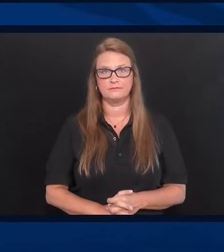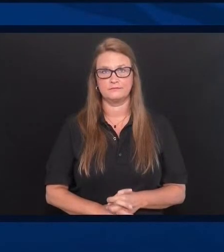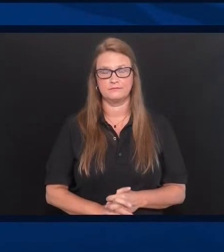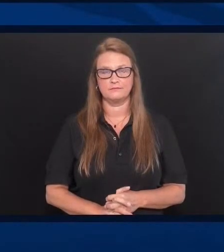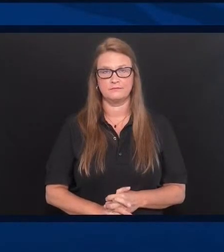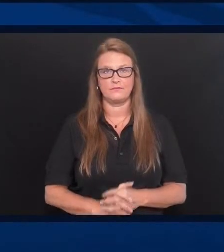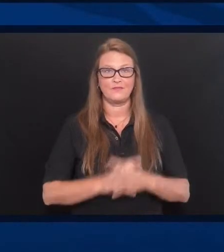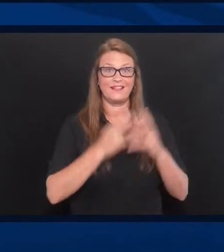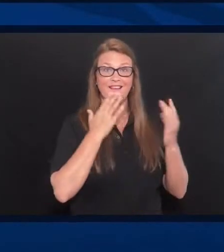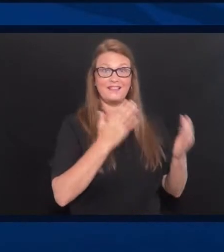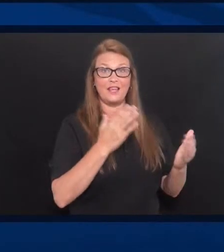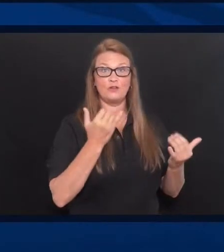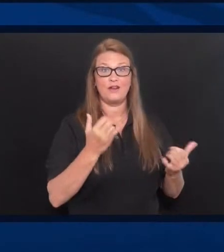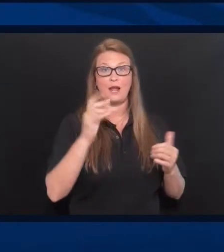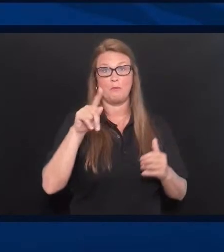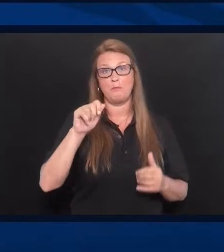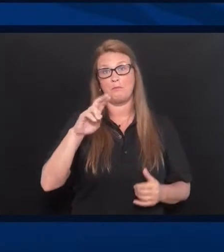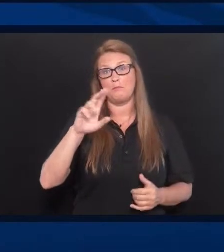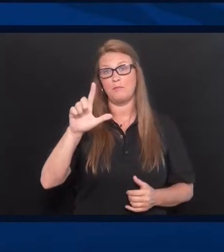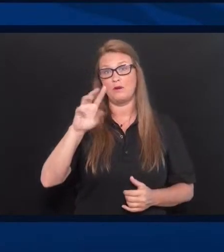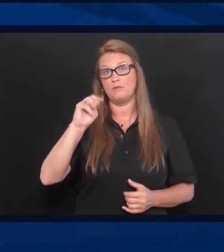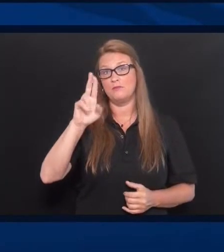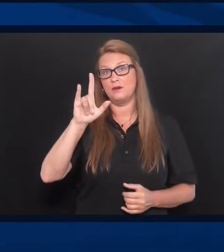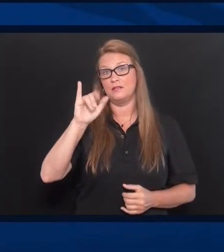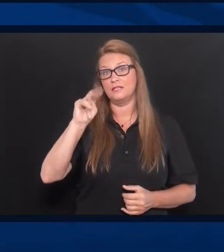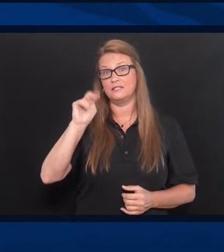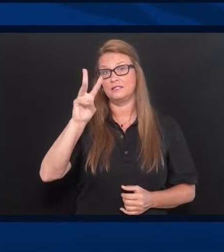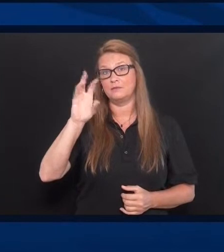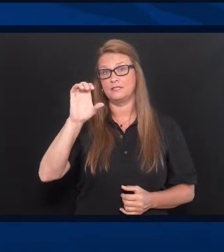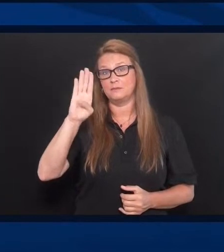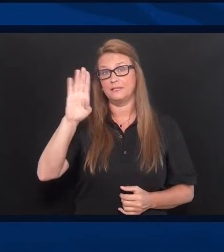Thank you, Kenny. Next, we'll go to Paul Mullen with WCBC.